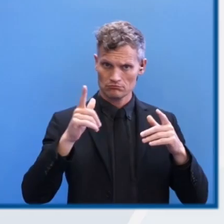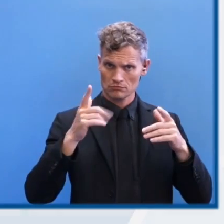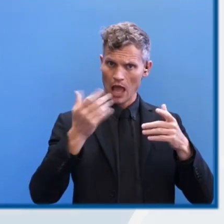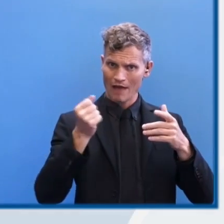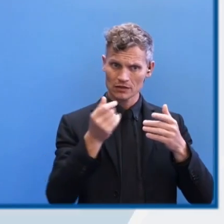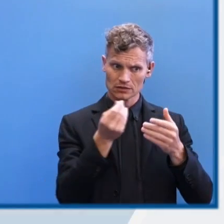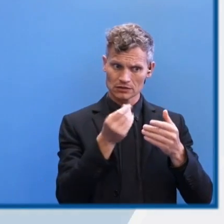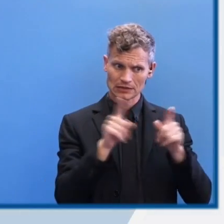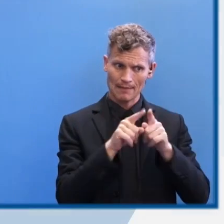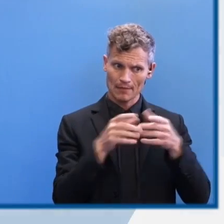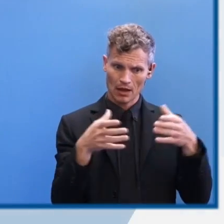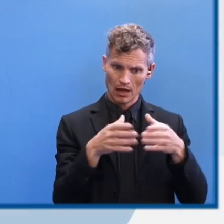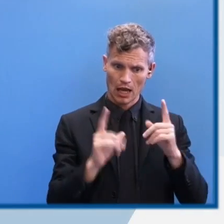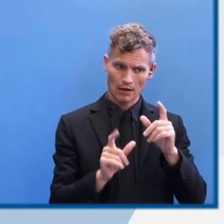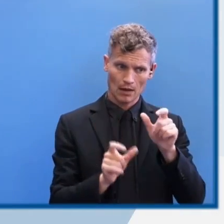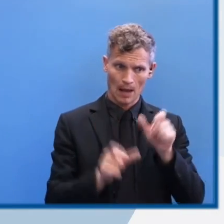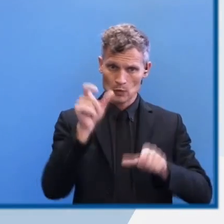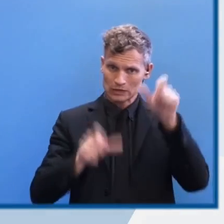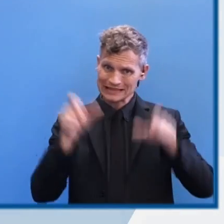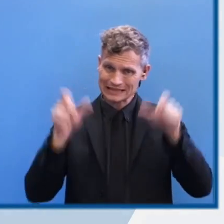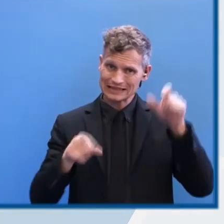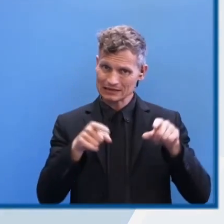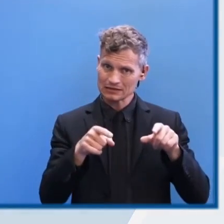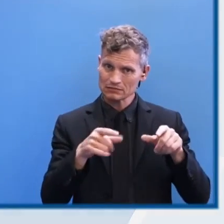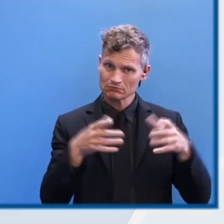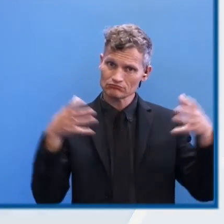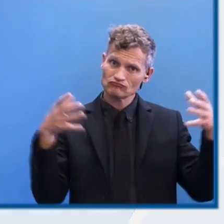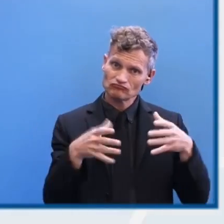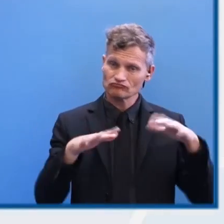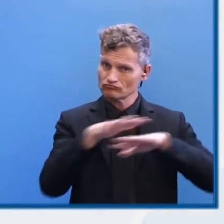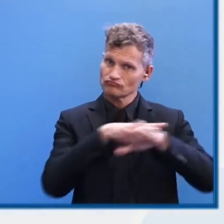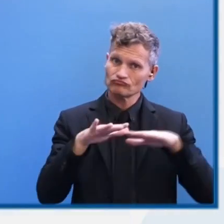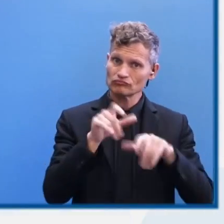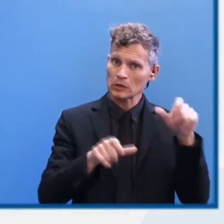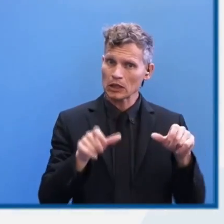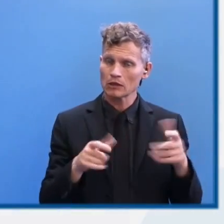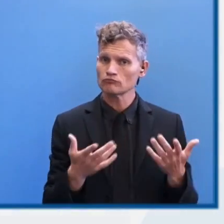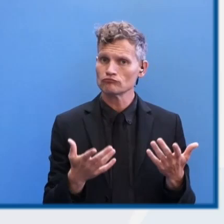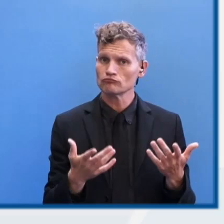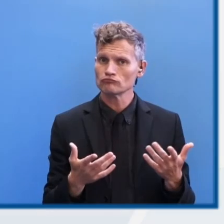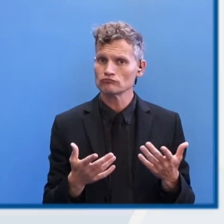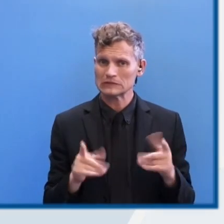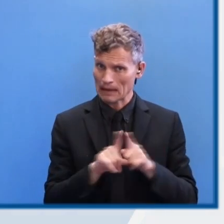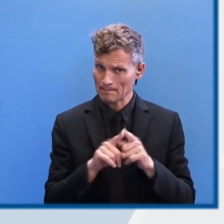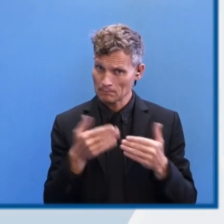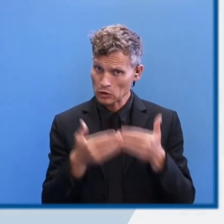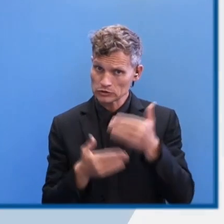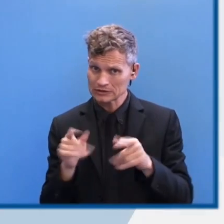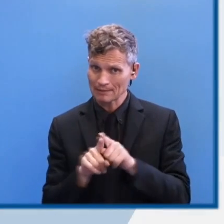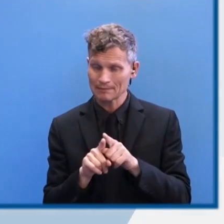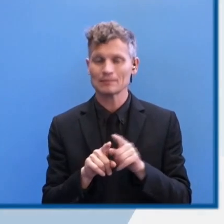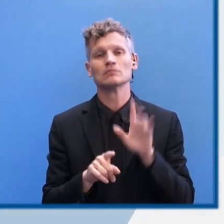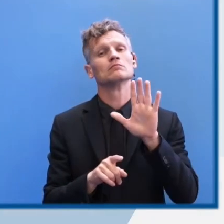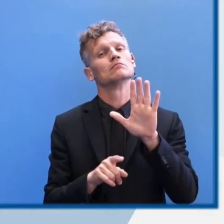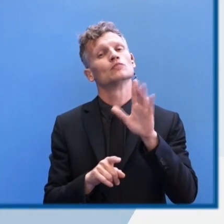same sort of process in urban communities as well? Let's say, as we know, that in the communities, if I talk